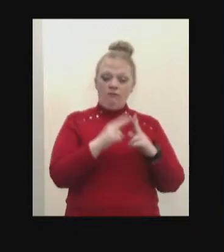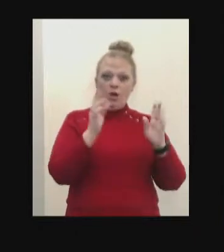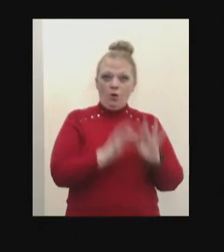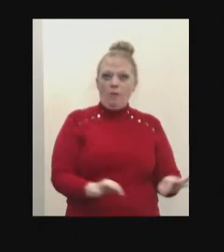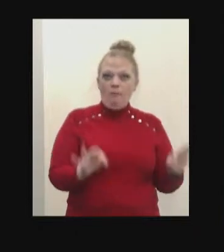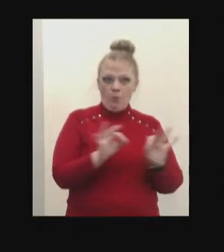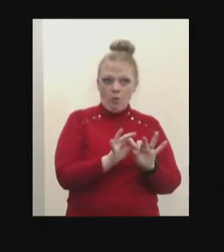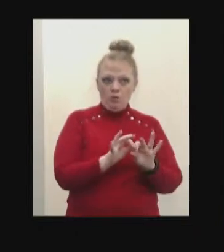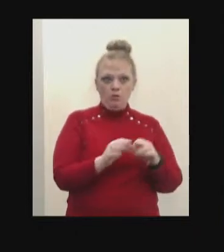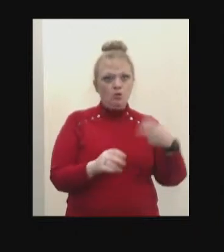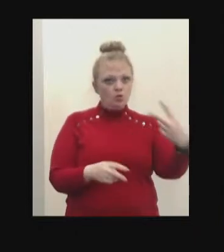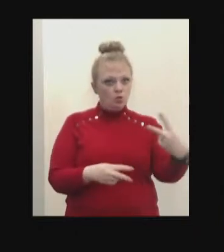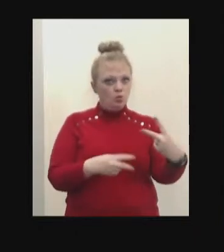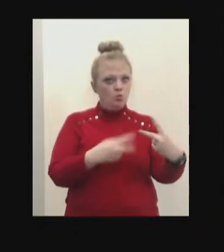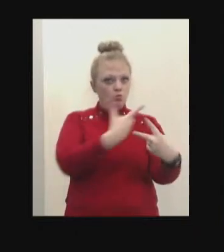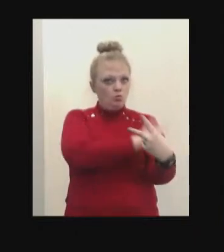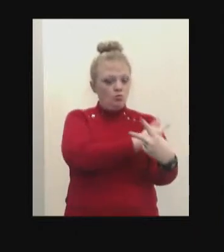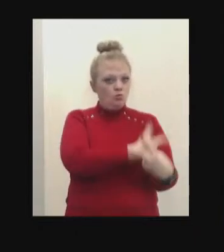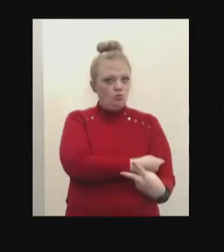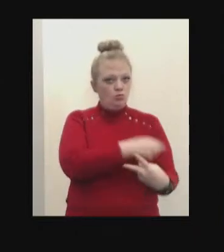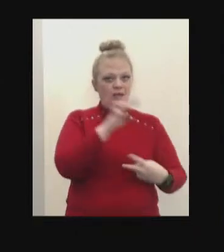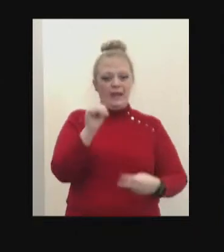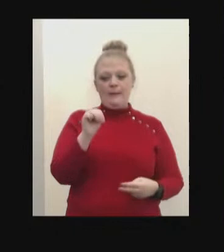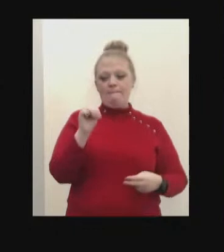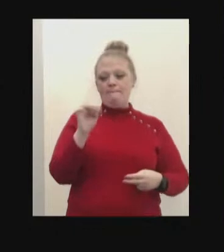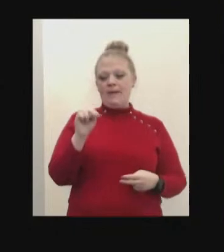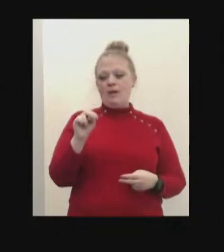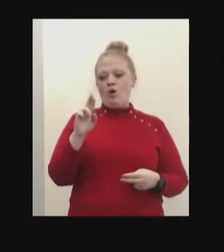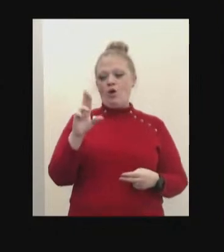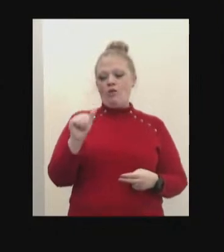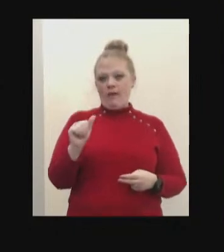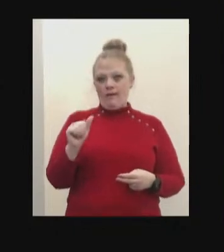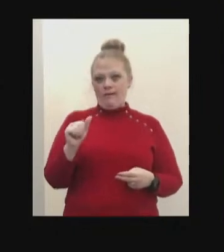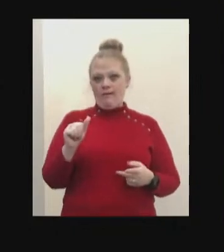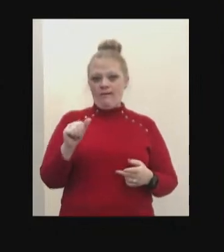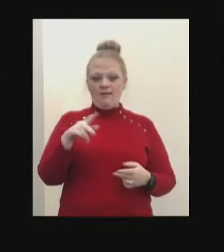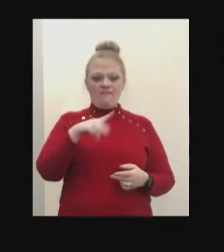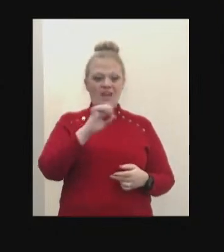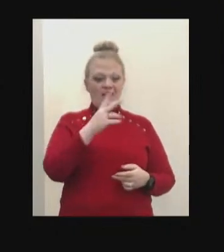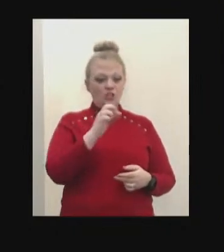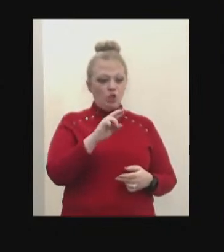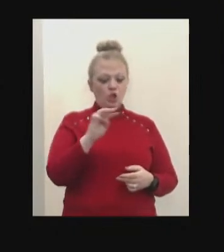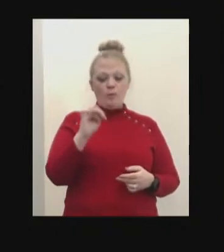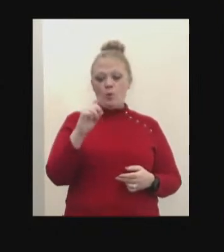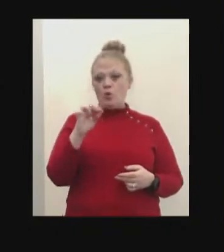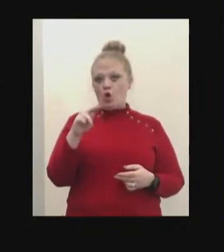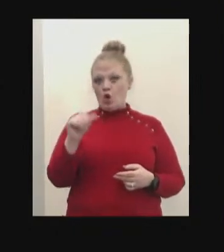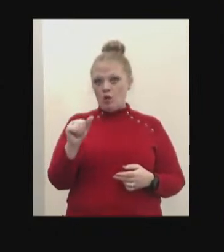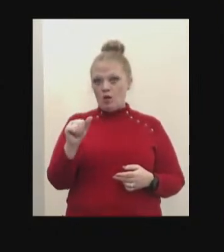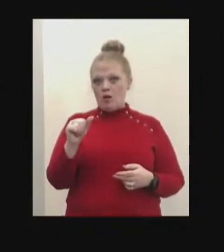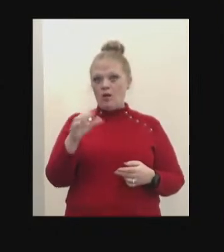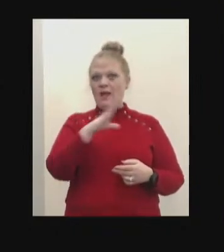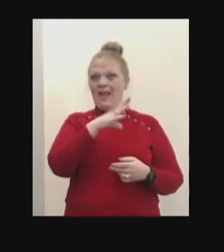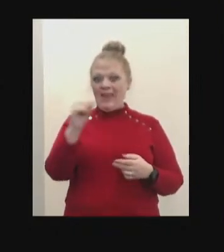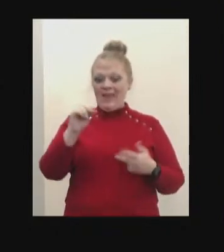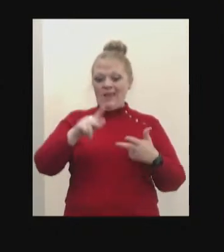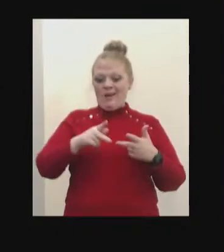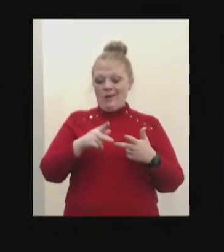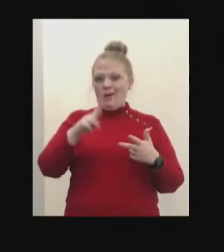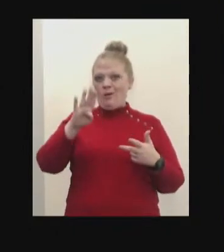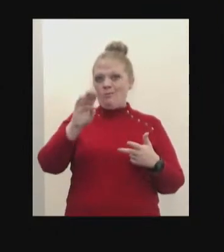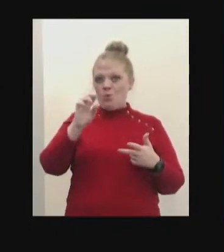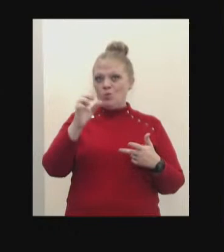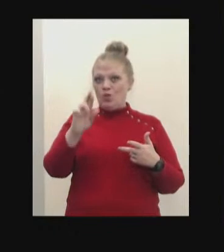2 doses of the mRNA vaccines, either the Pfizer or Moderna, plus the booster dose is very, very